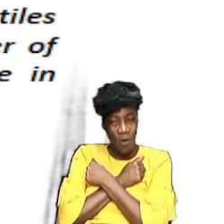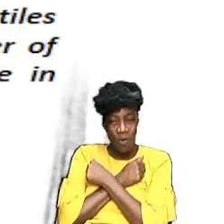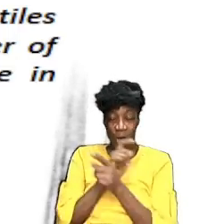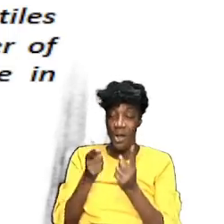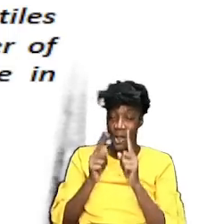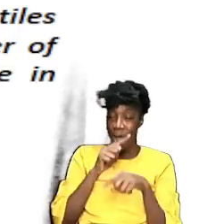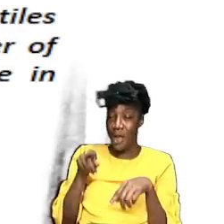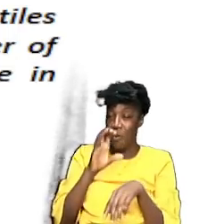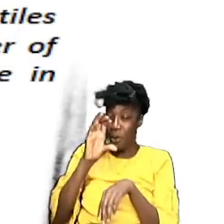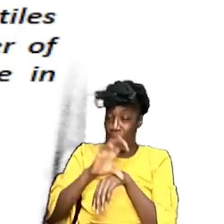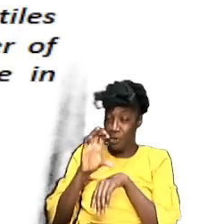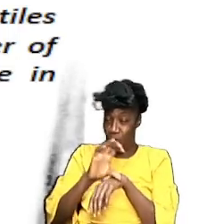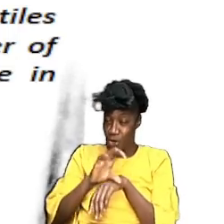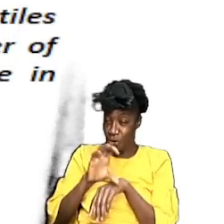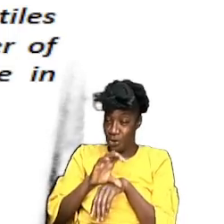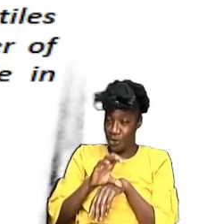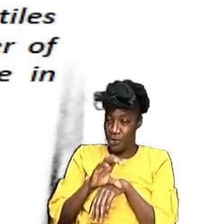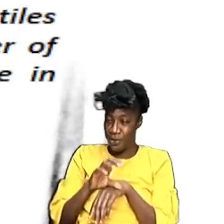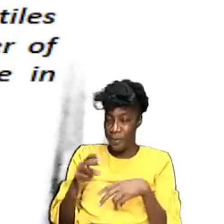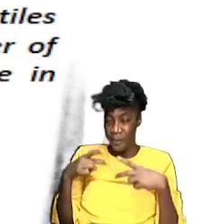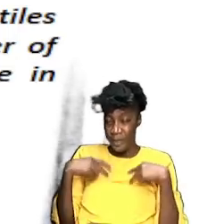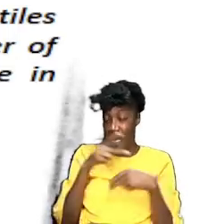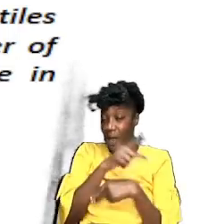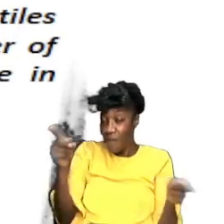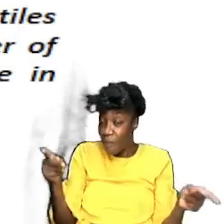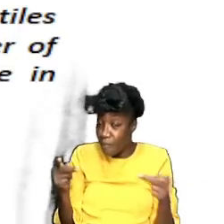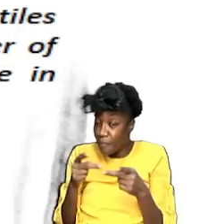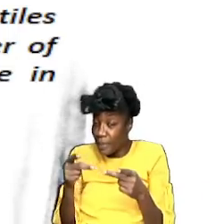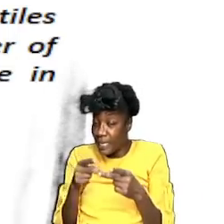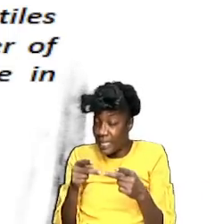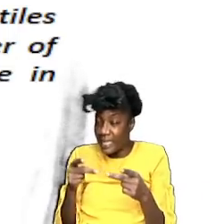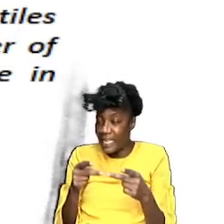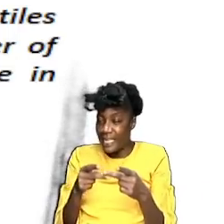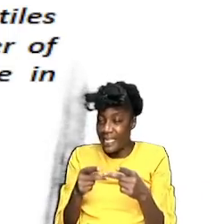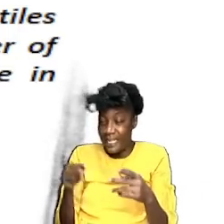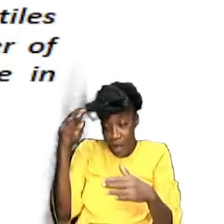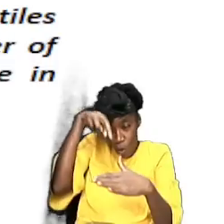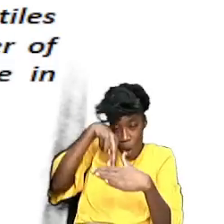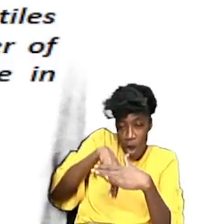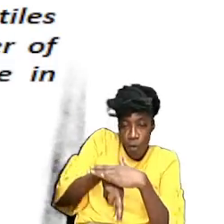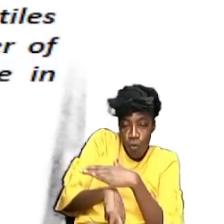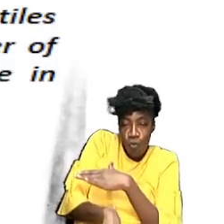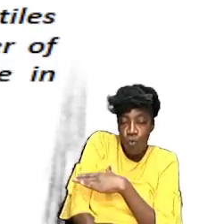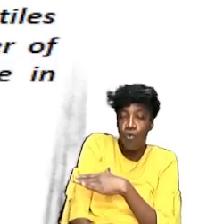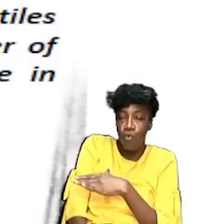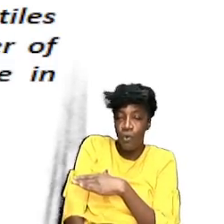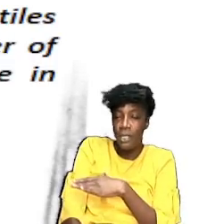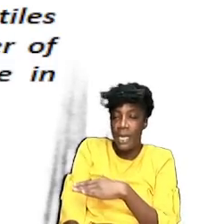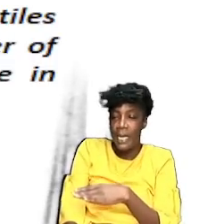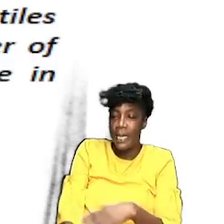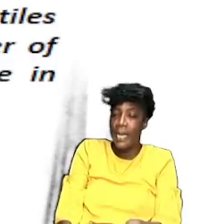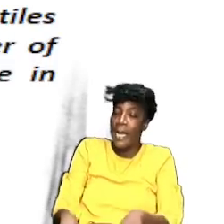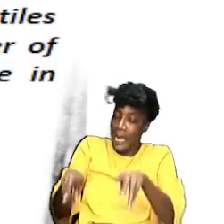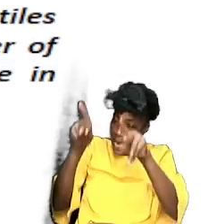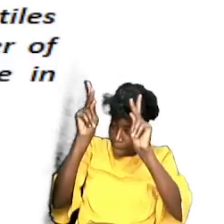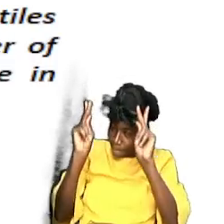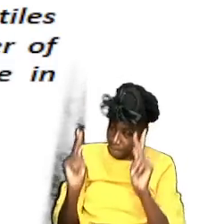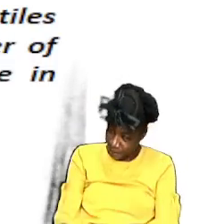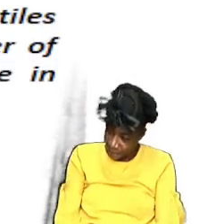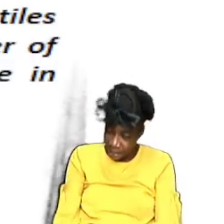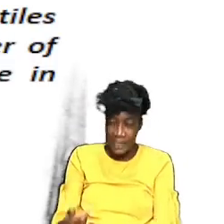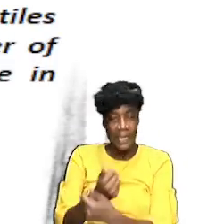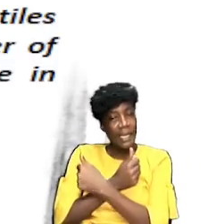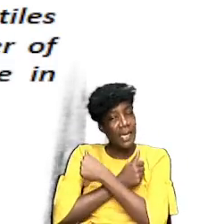church, amen, as a church, we have a position where we are rooted and we are established in love,